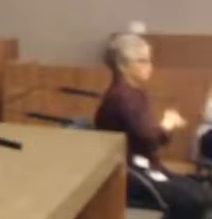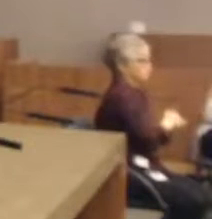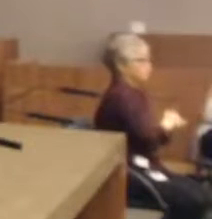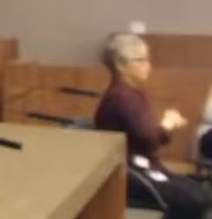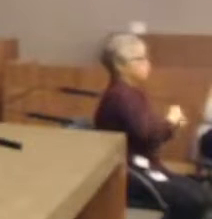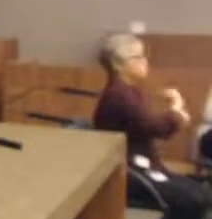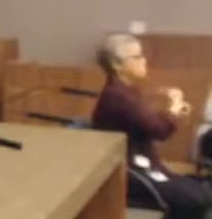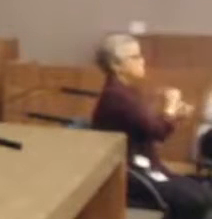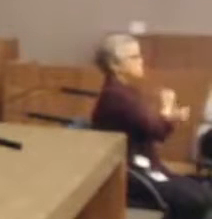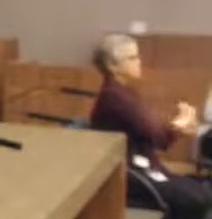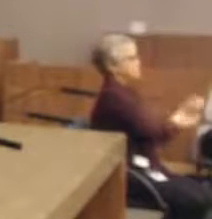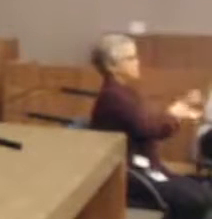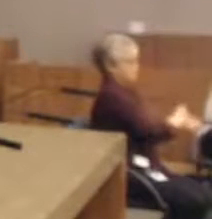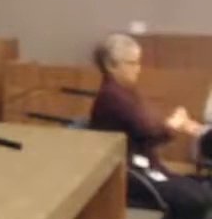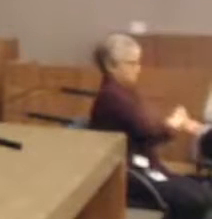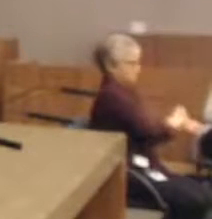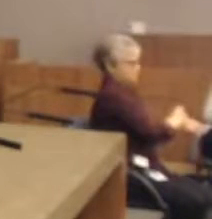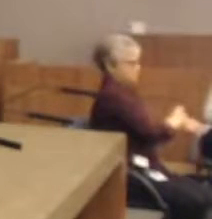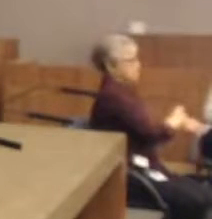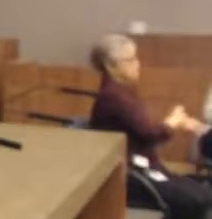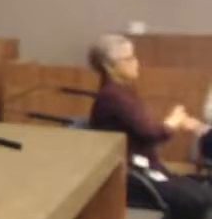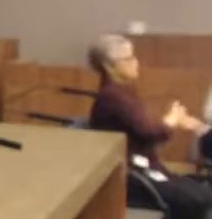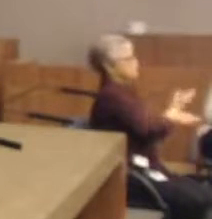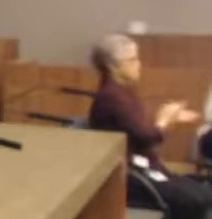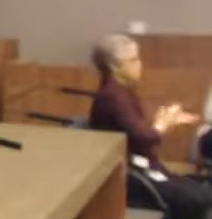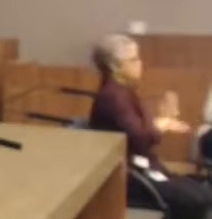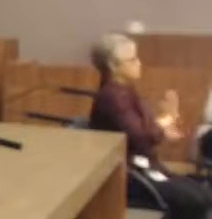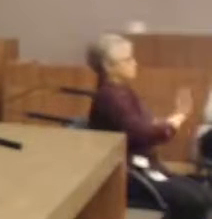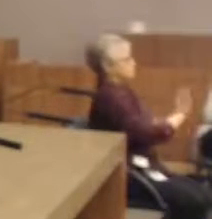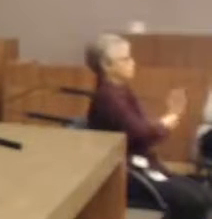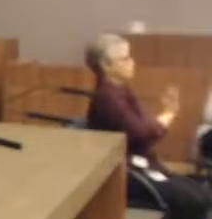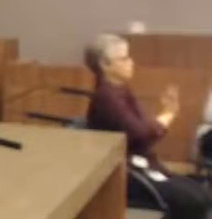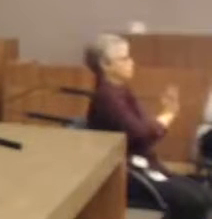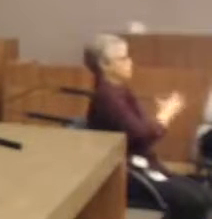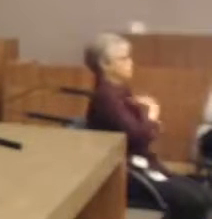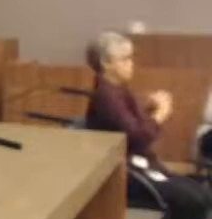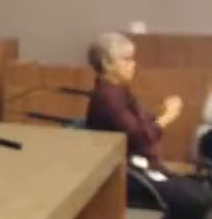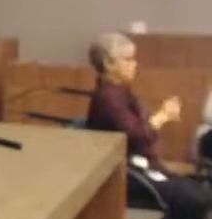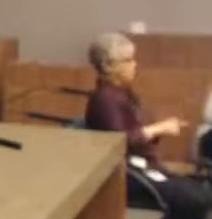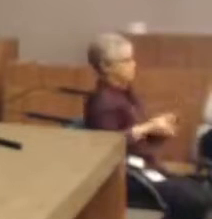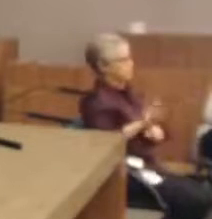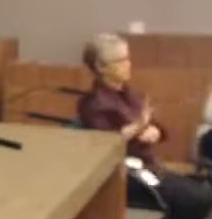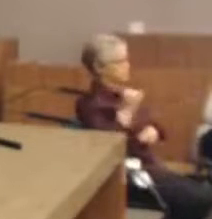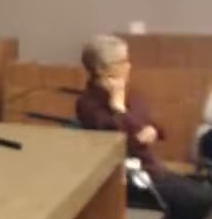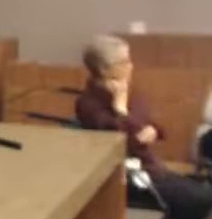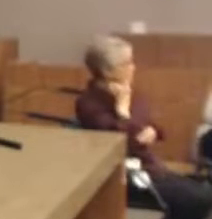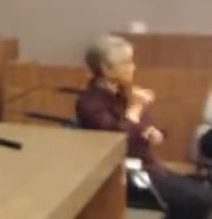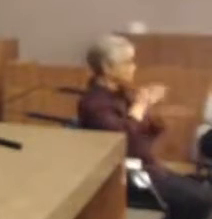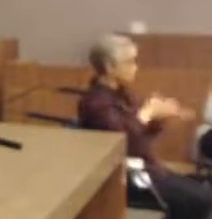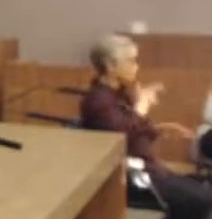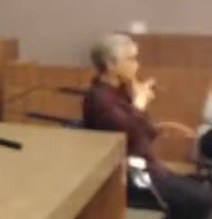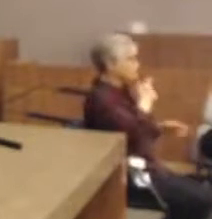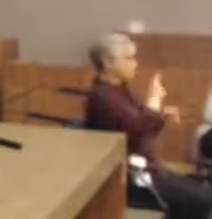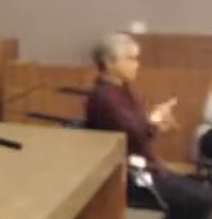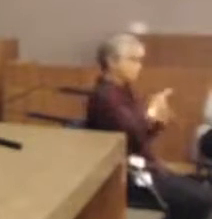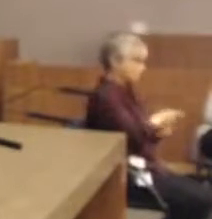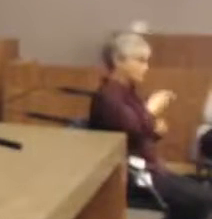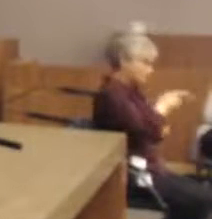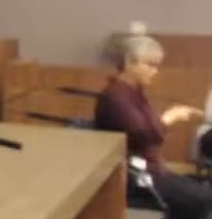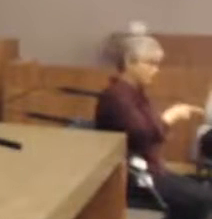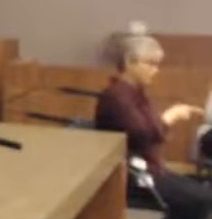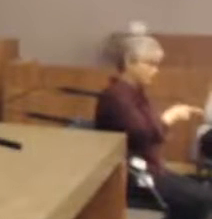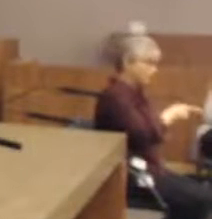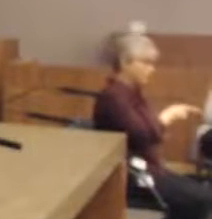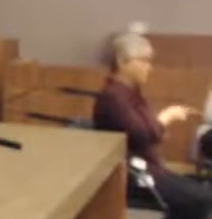for you, to be part of your recovery. But if your parent or your caregiver is actually the people who perpetrate you,